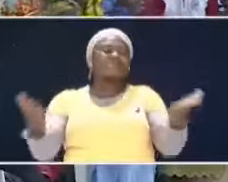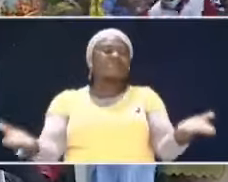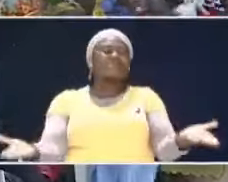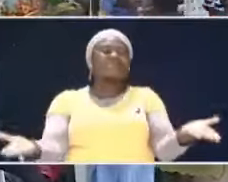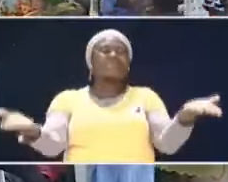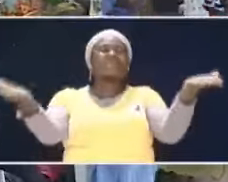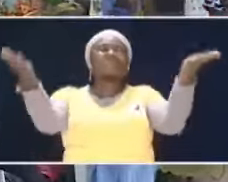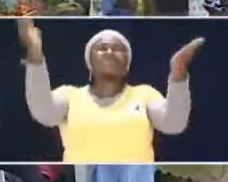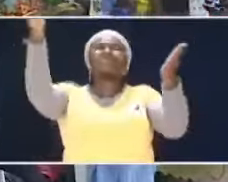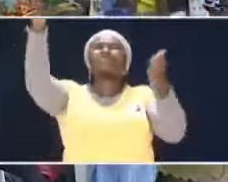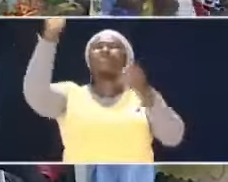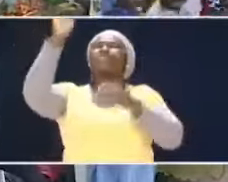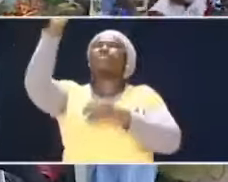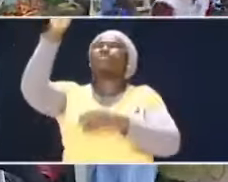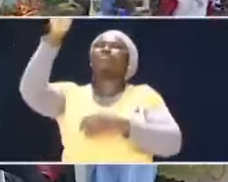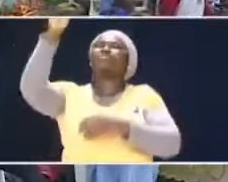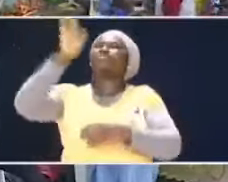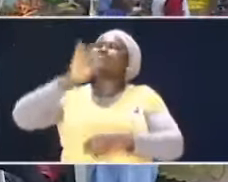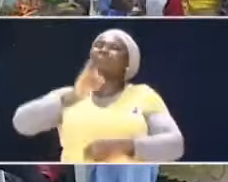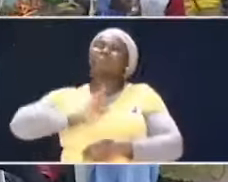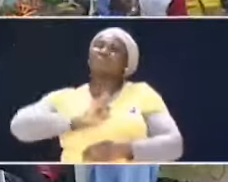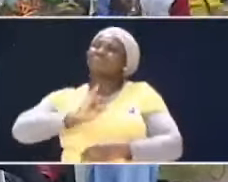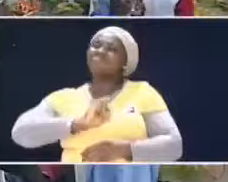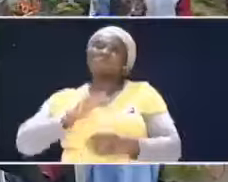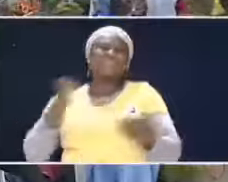I lift you up.